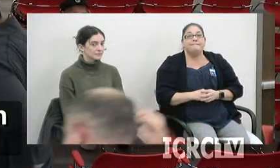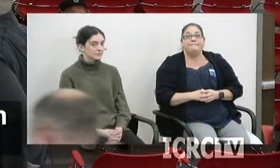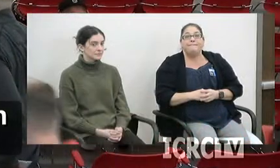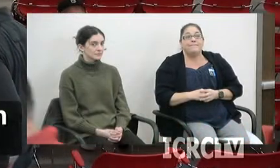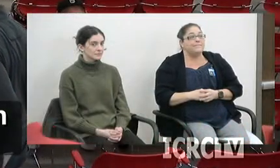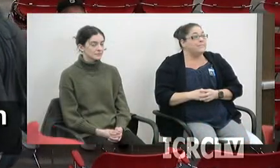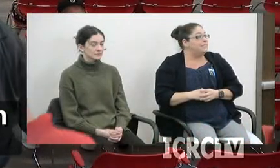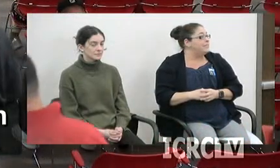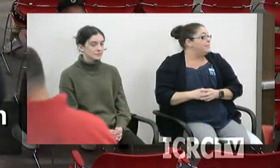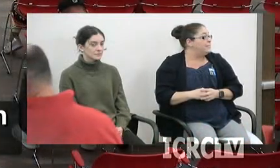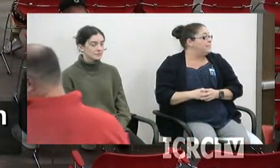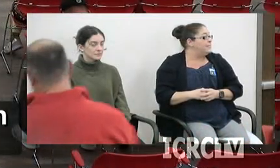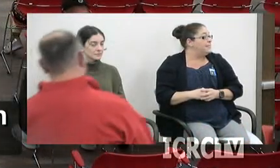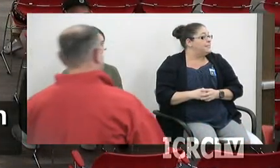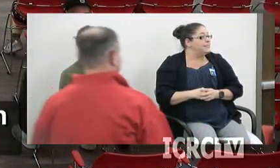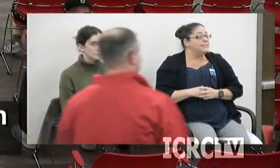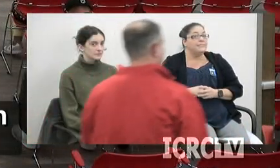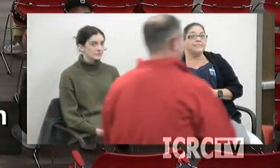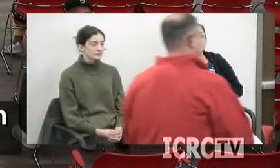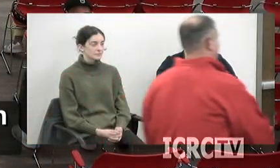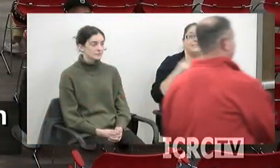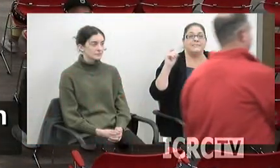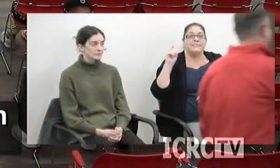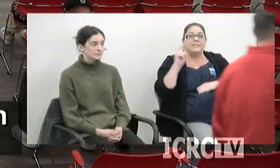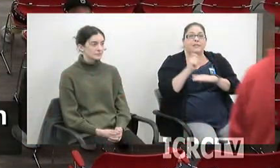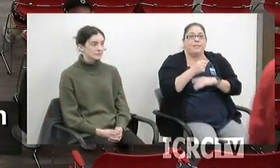I don't know if I'm,